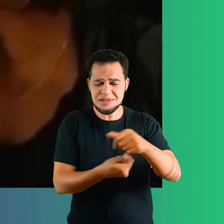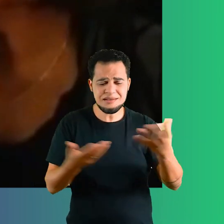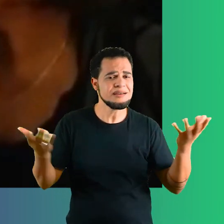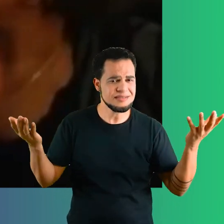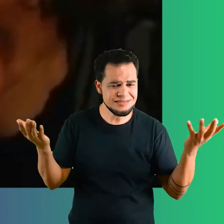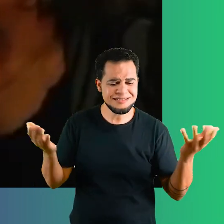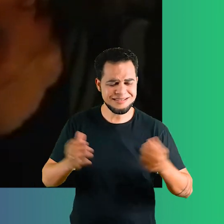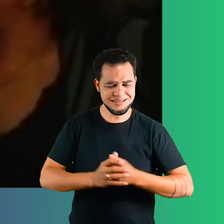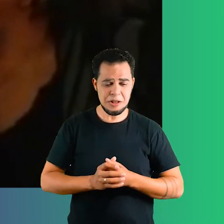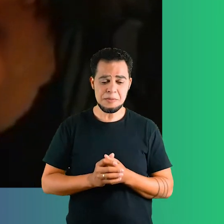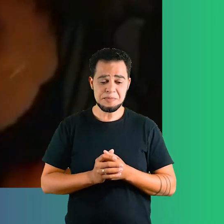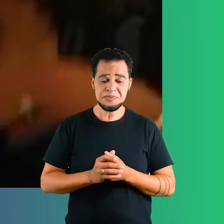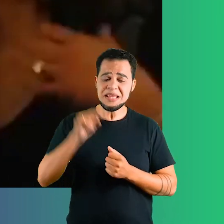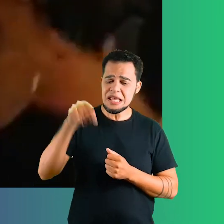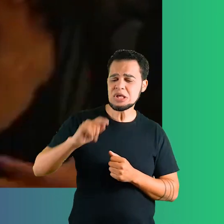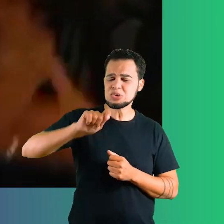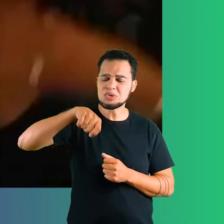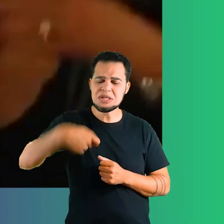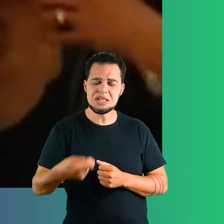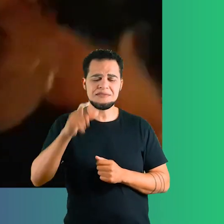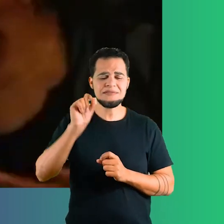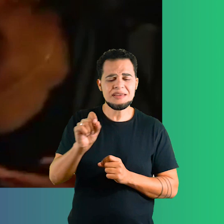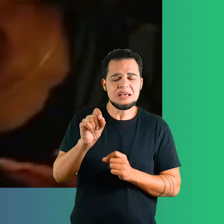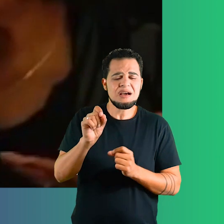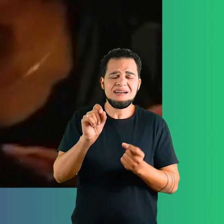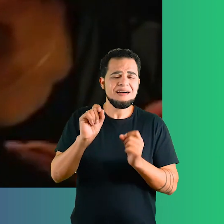planet? And that would mean